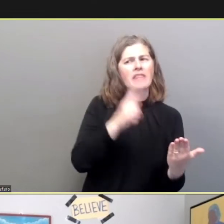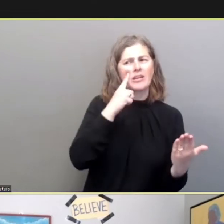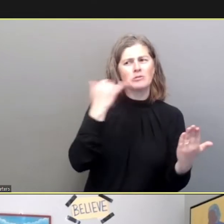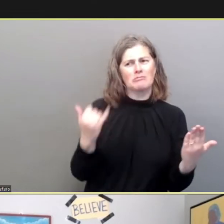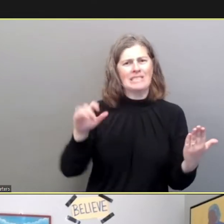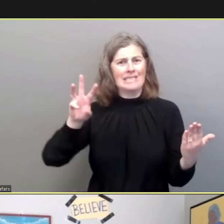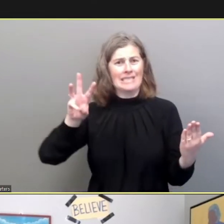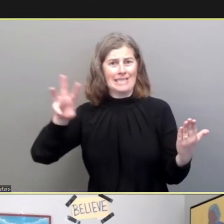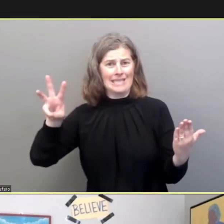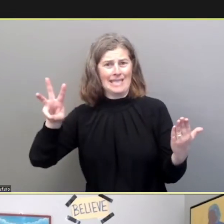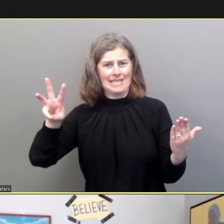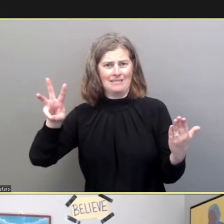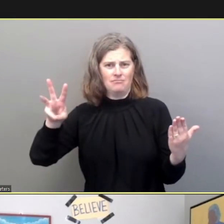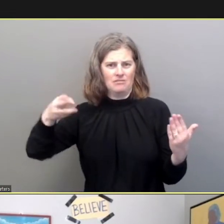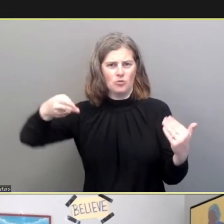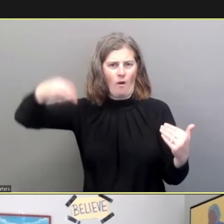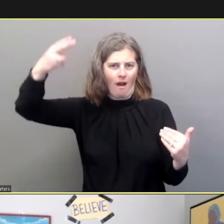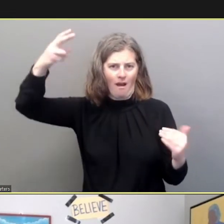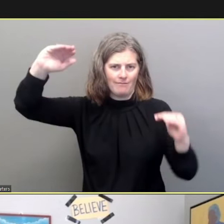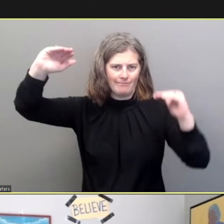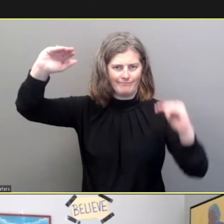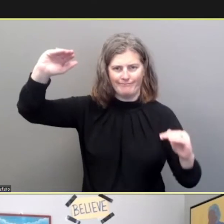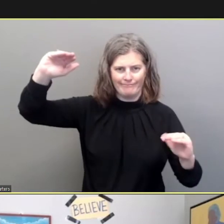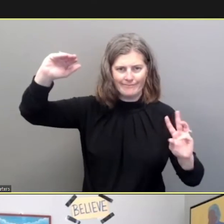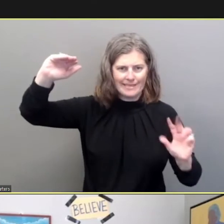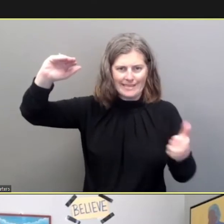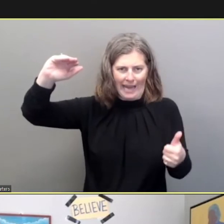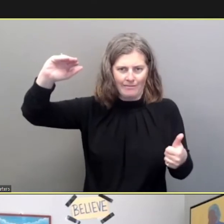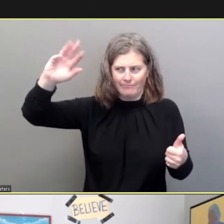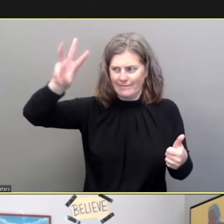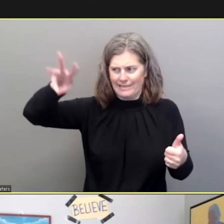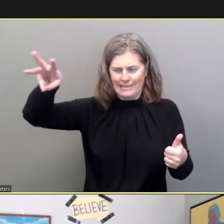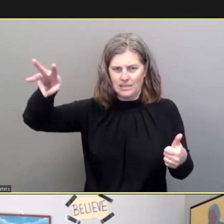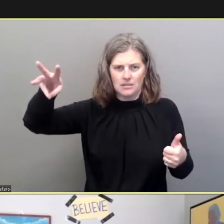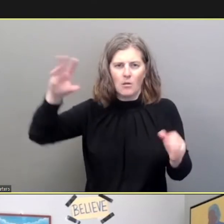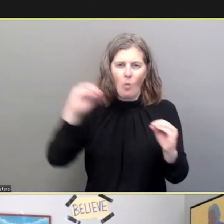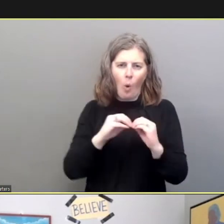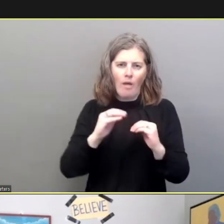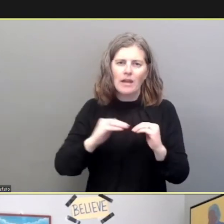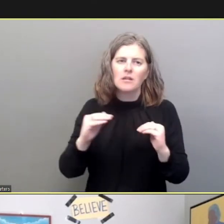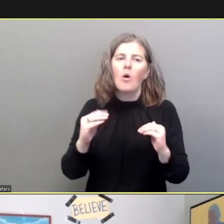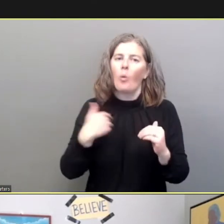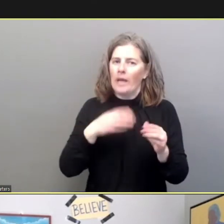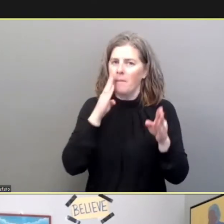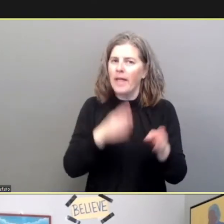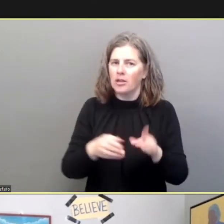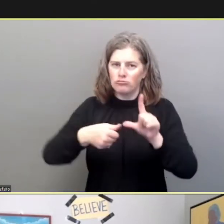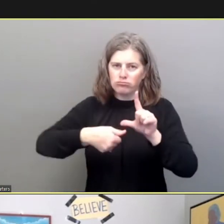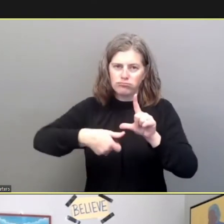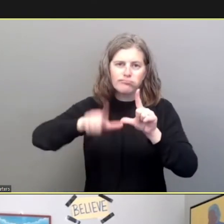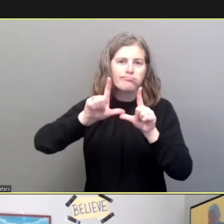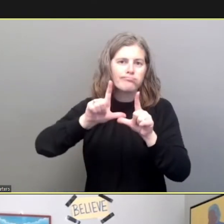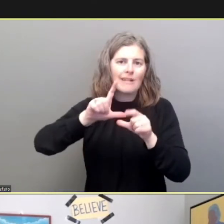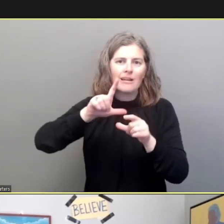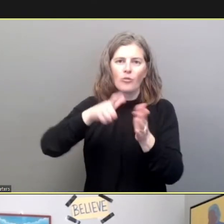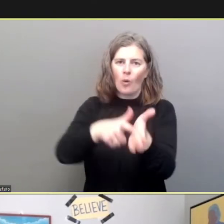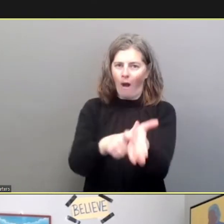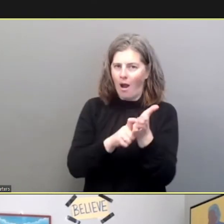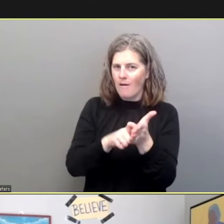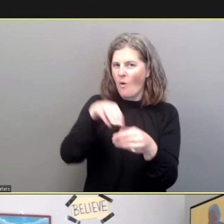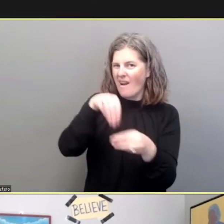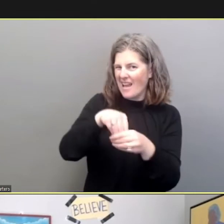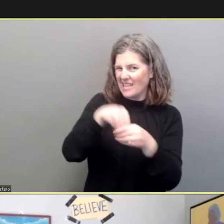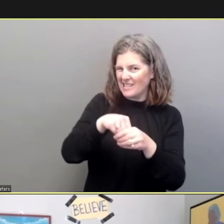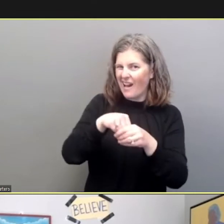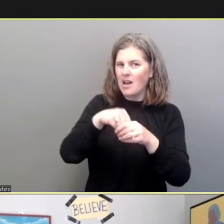66 today, so more than 6 times the level. We do plan to renew the indoor masking in the public